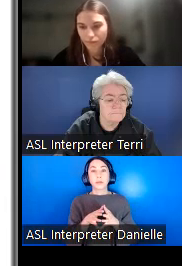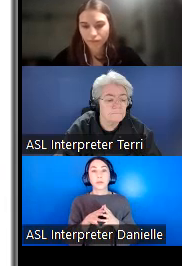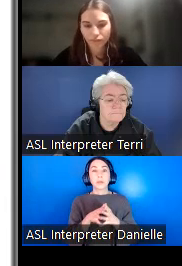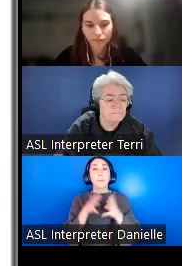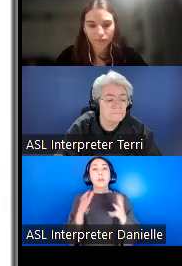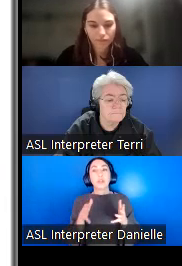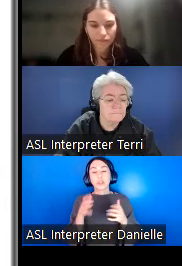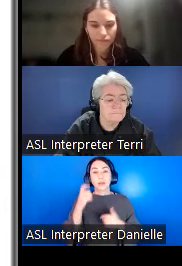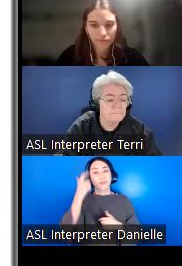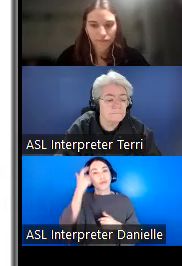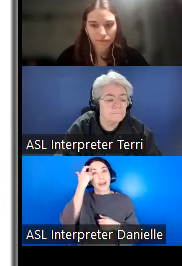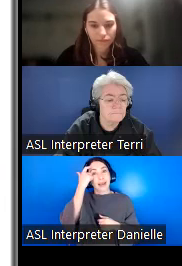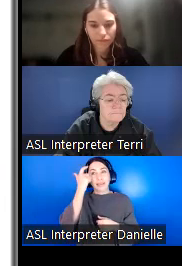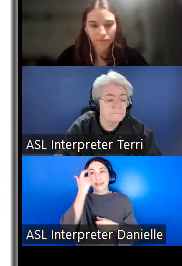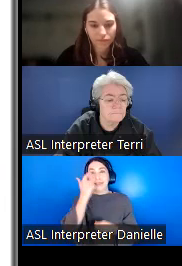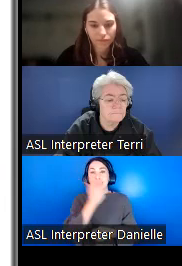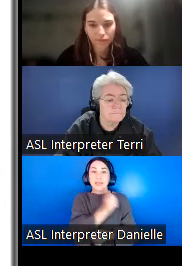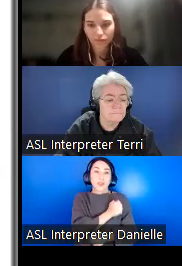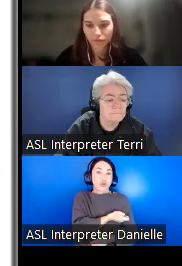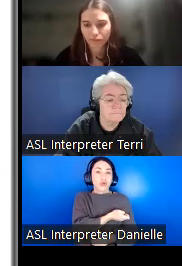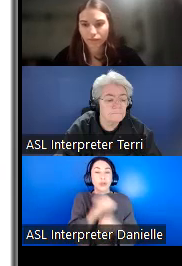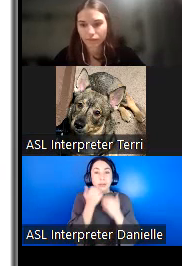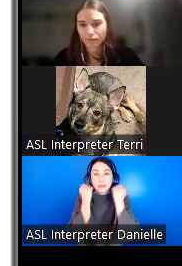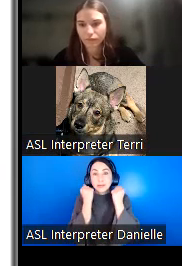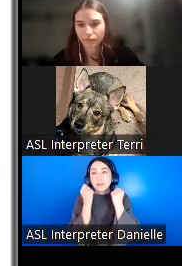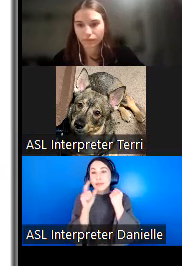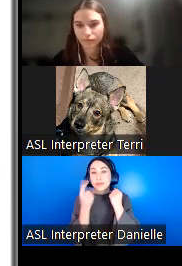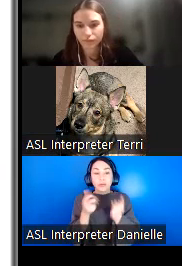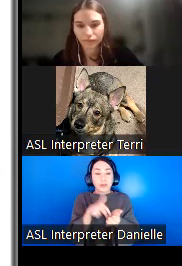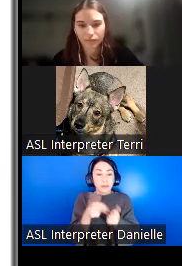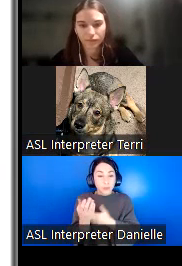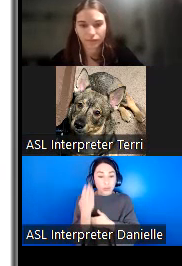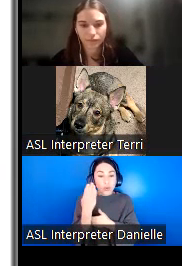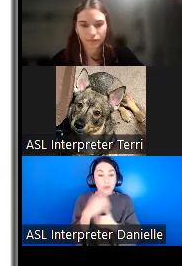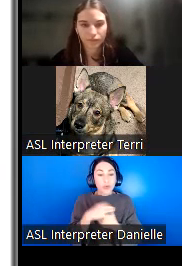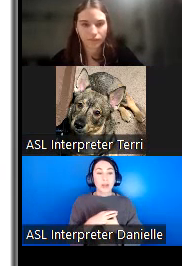space that getting out of bed in the morning, getting clothes on,